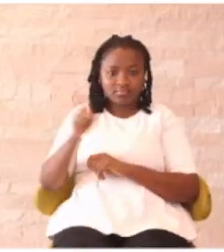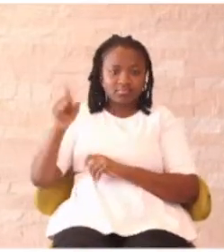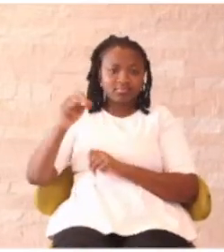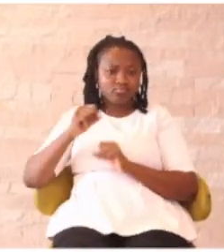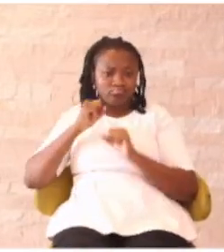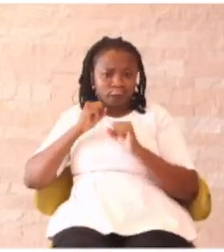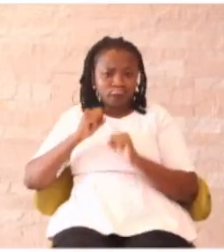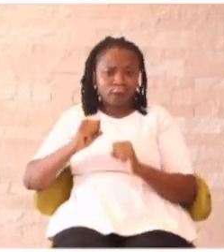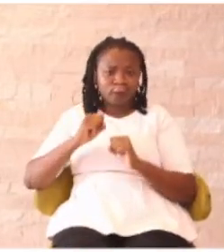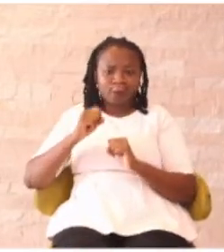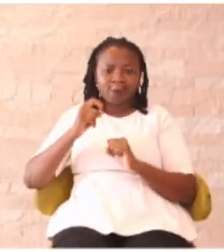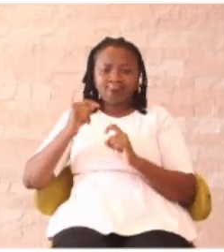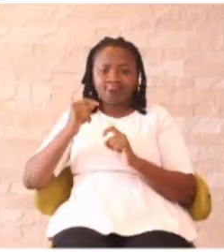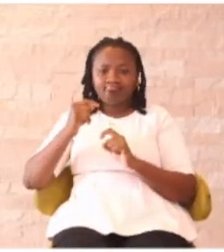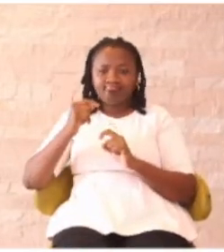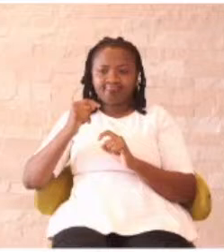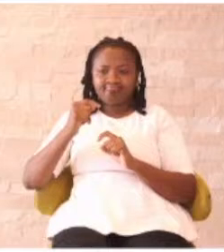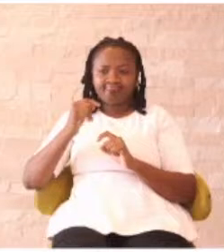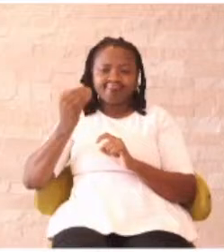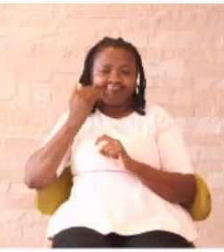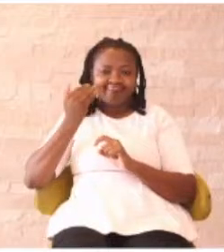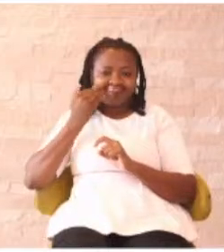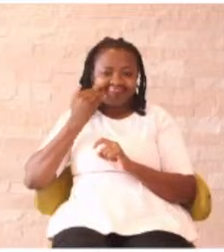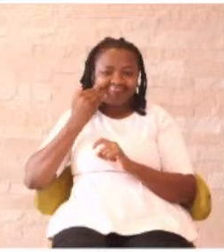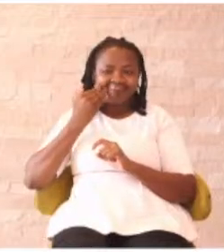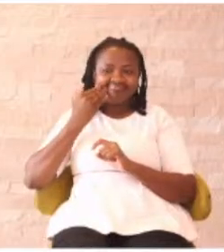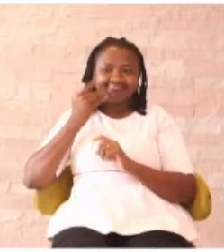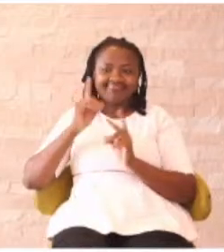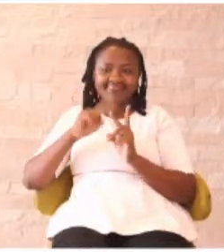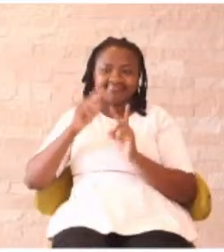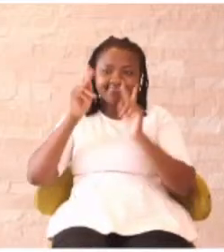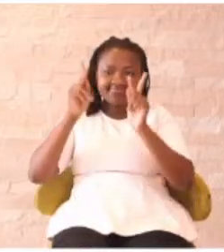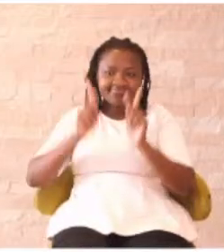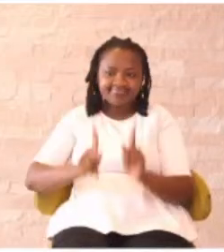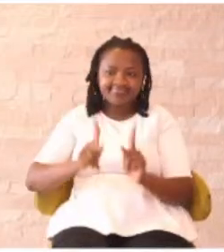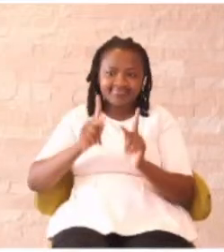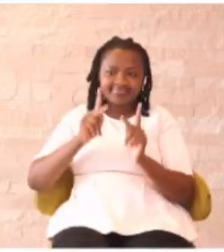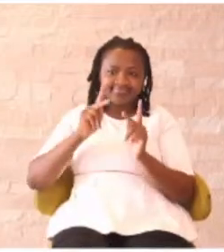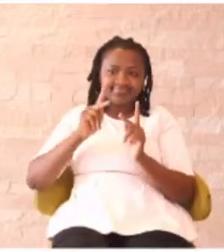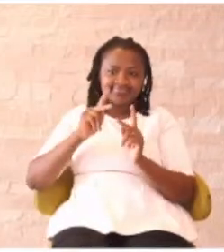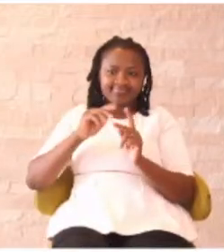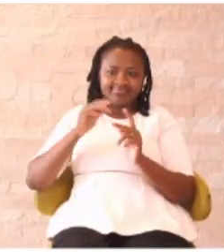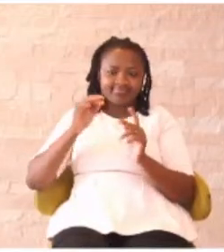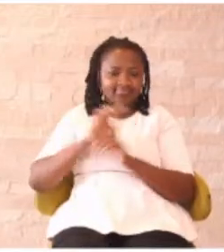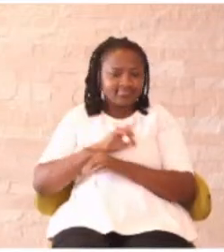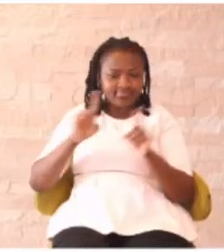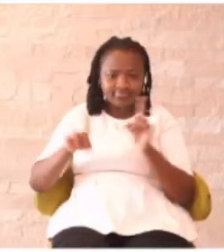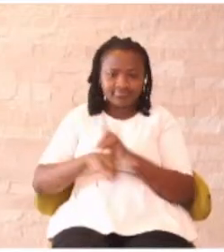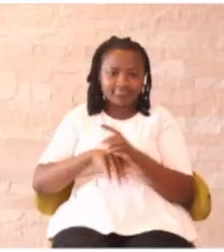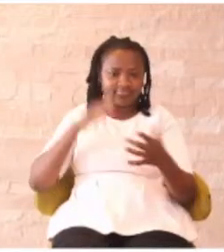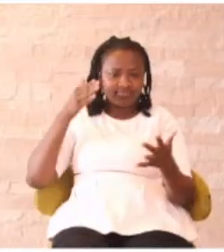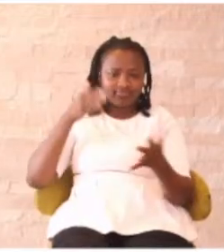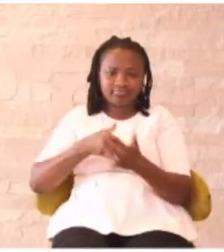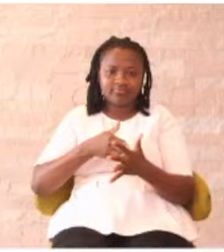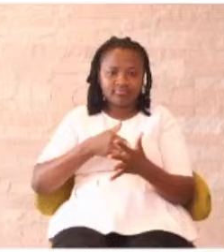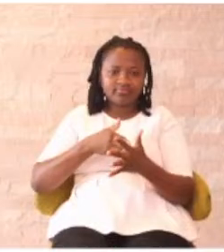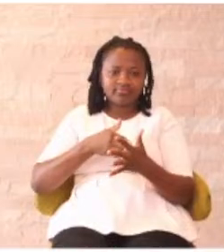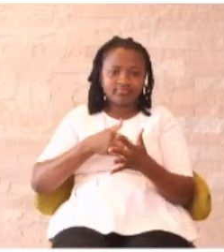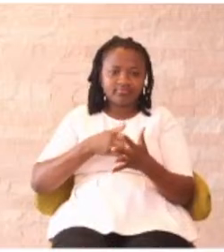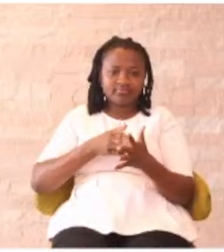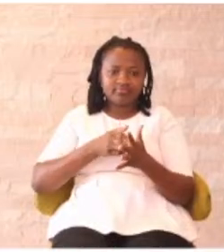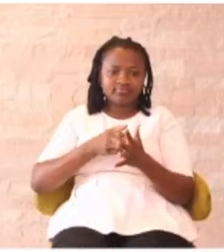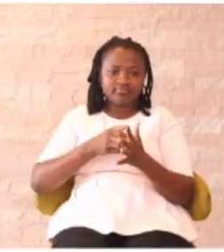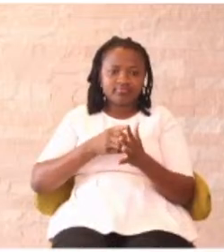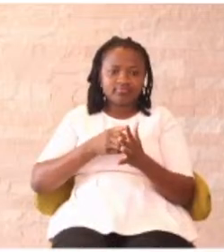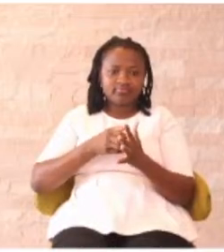the opposition, like Siaya County, Kisumu County, just putting everything on hold to be able